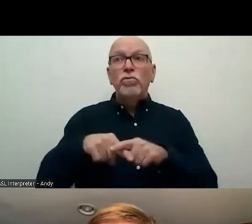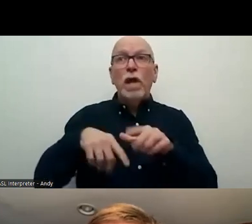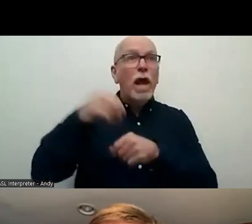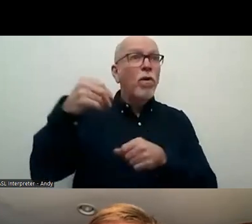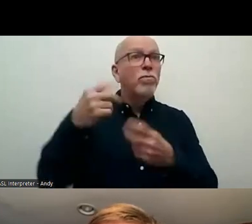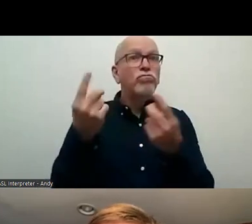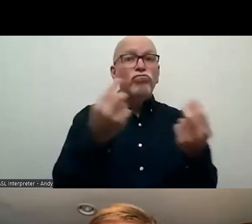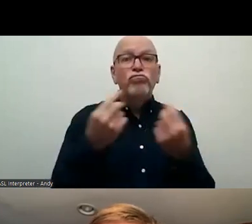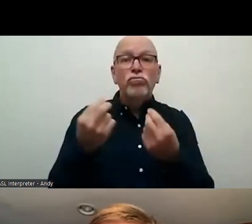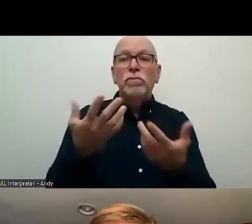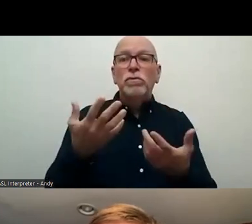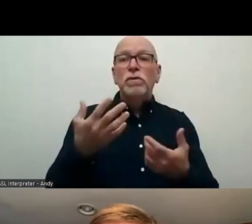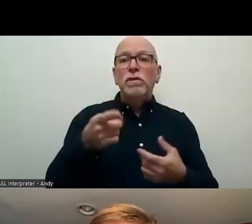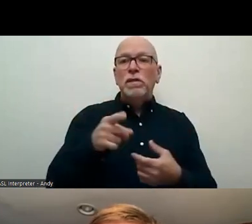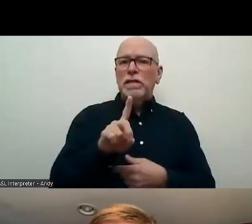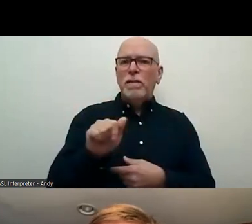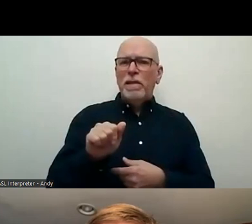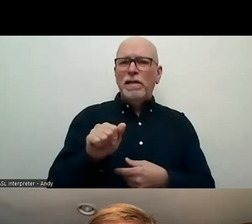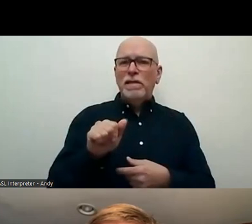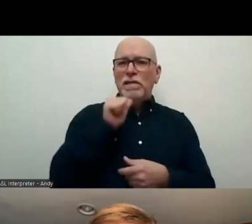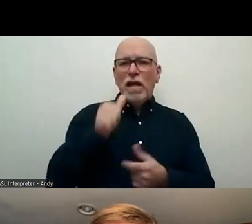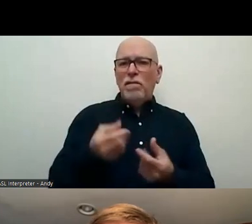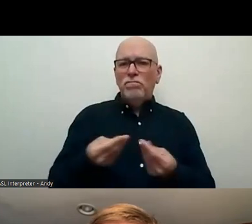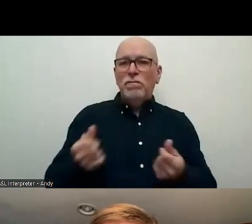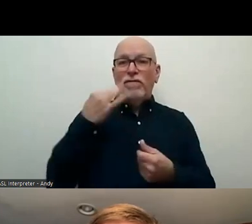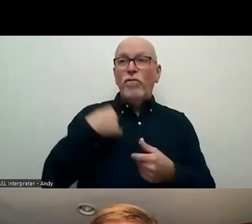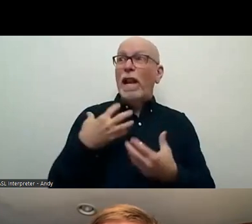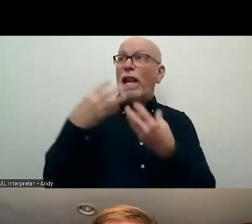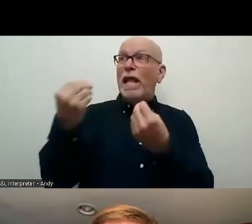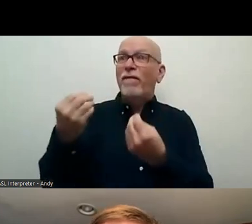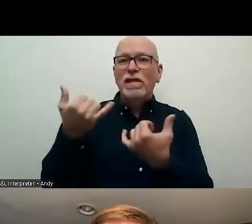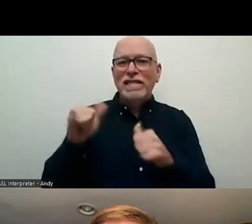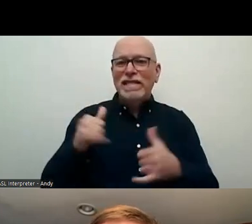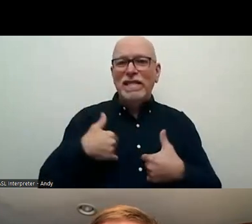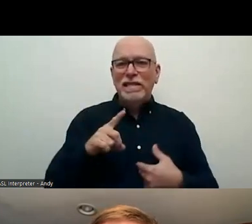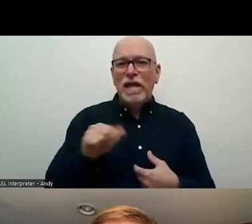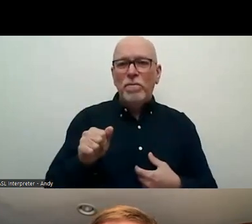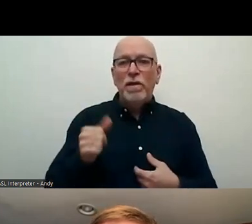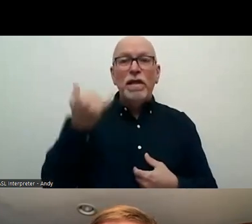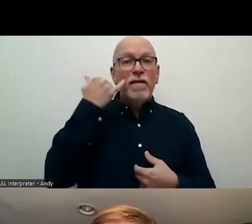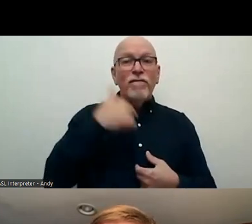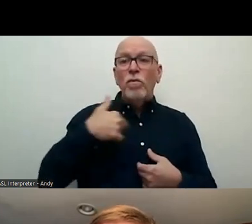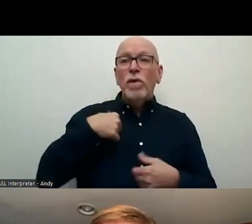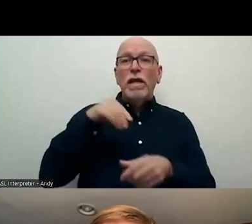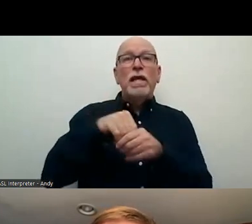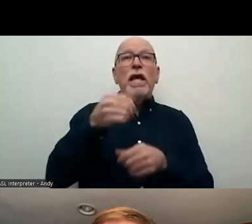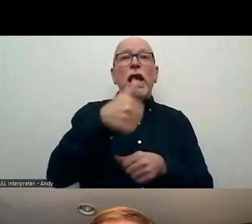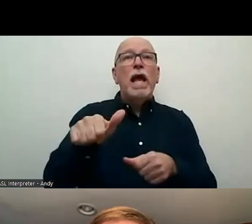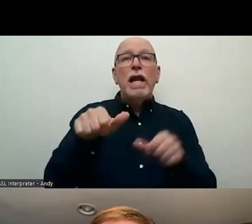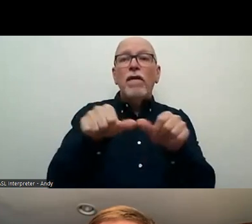our disabilities don't go away when we leave the house so if we're navigating an environment